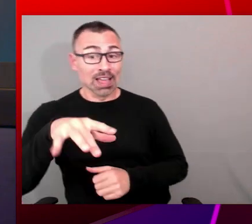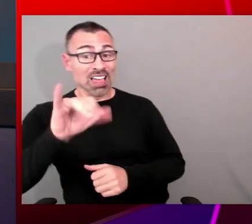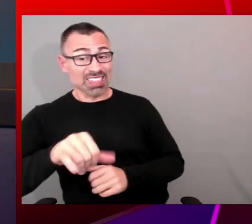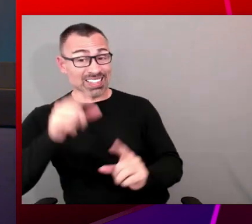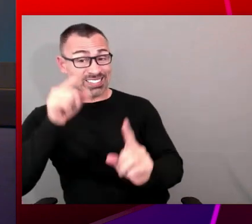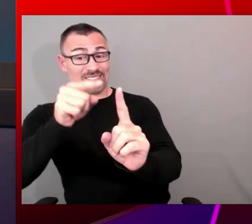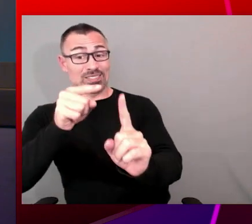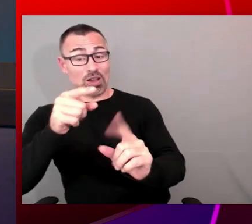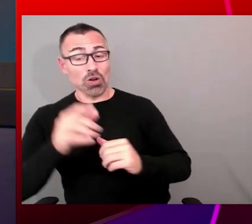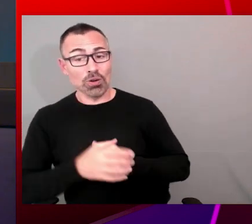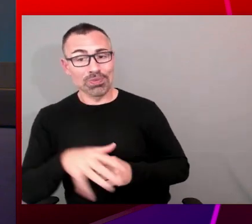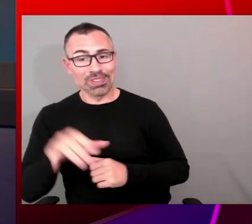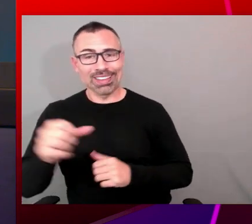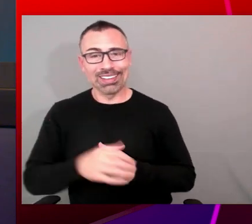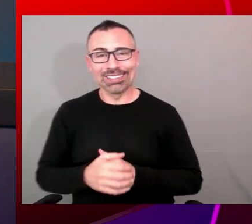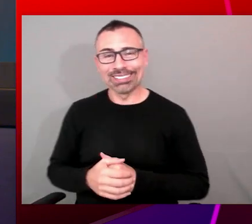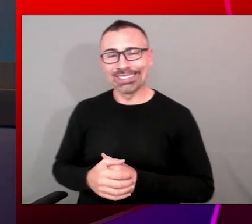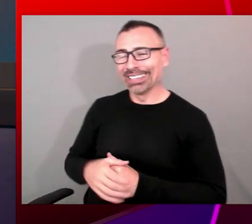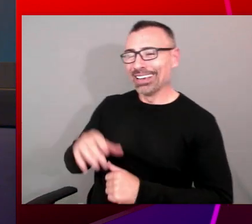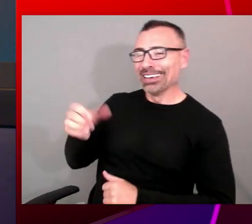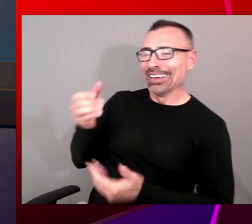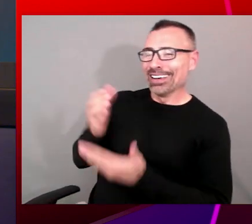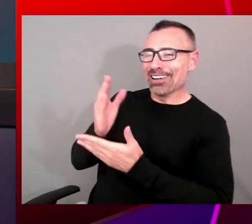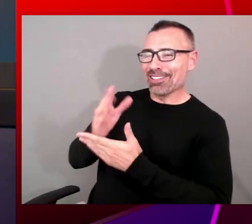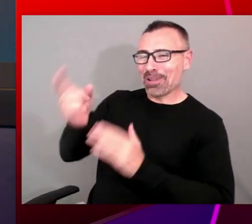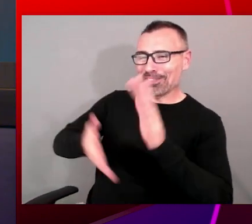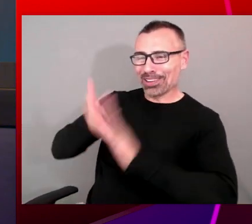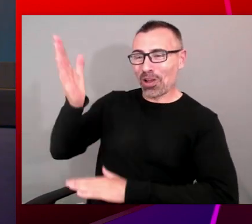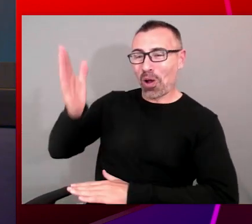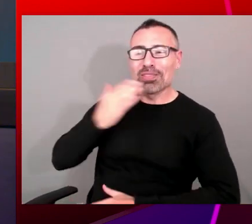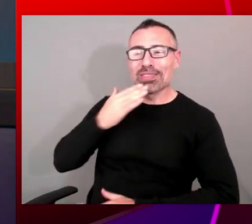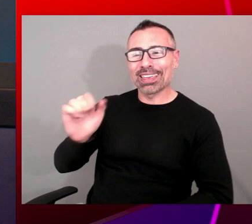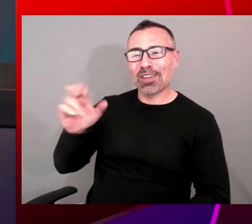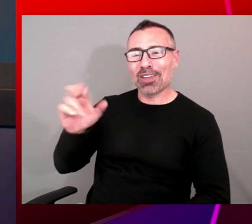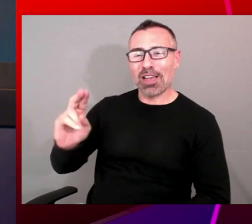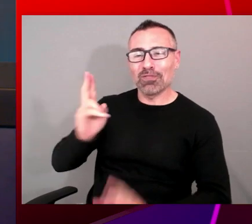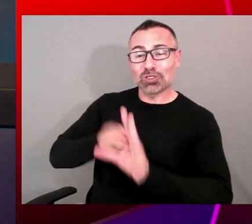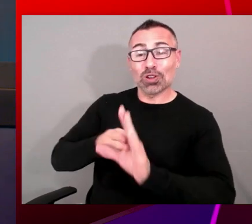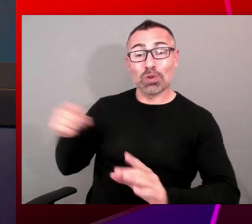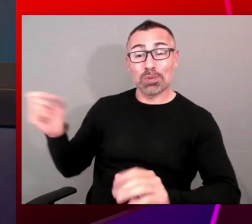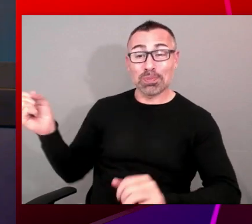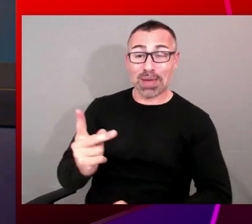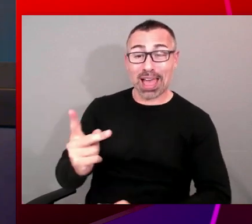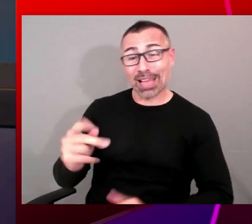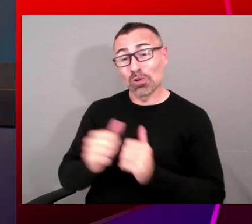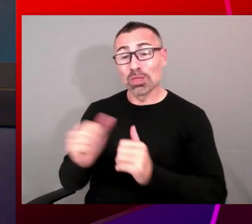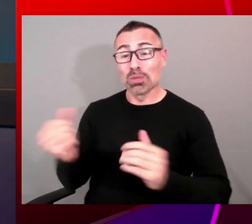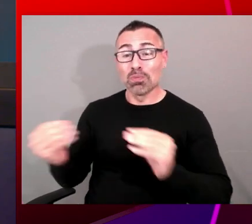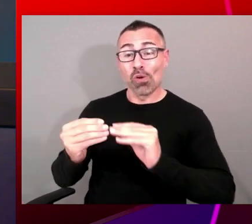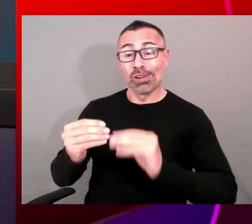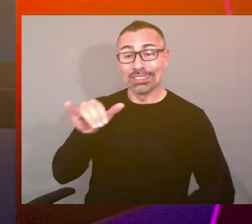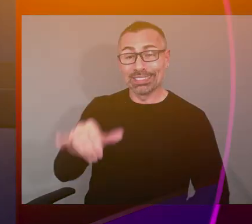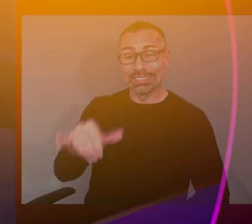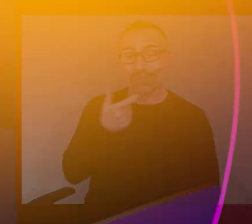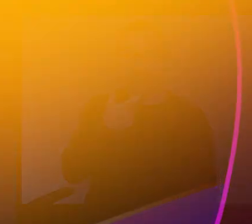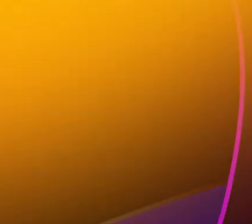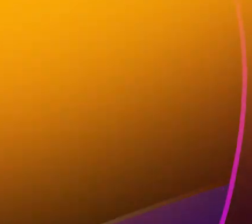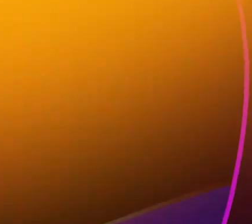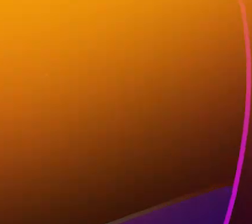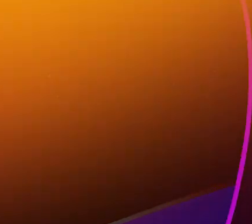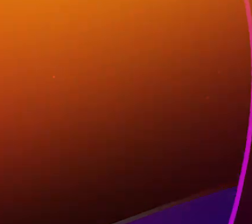Yes. All right. There you go. Thank you, Aaron, so much for joining us. We will be right back with more from AWS On Air. Thank you.